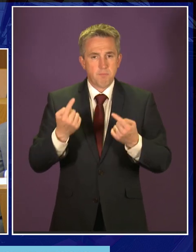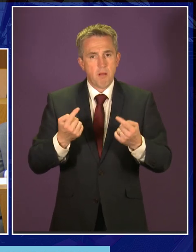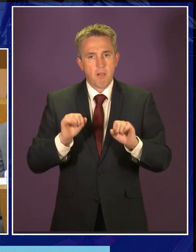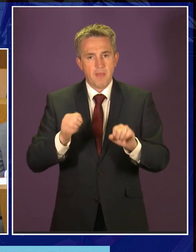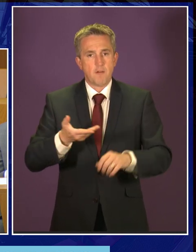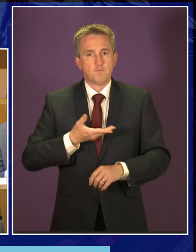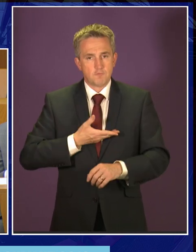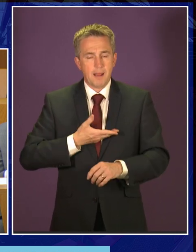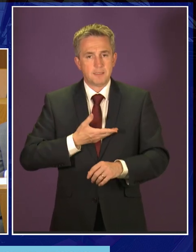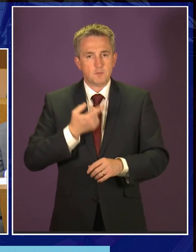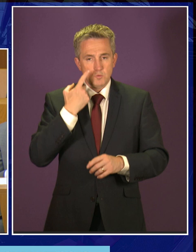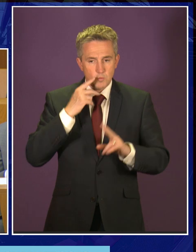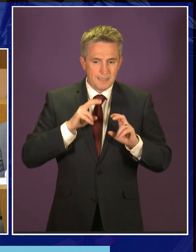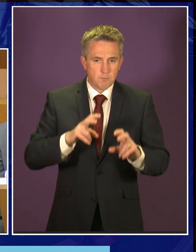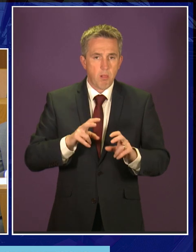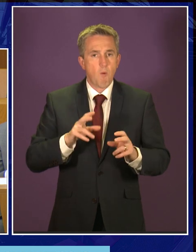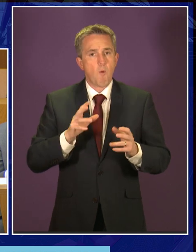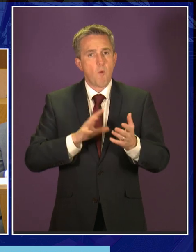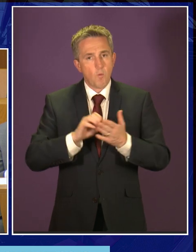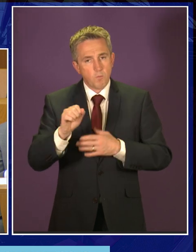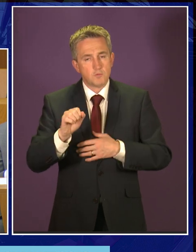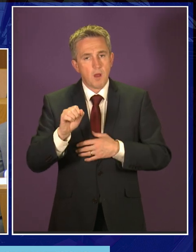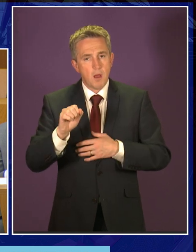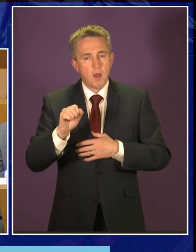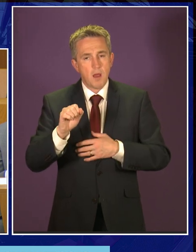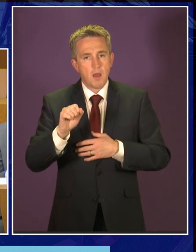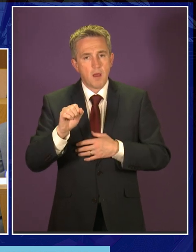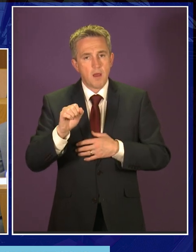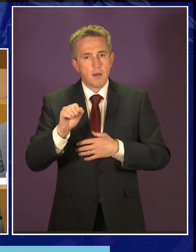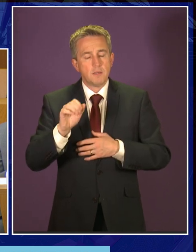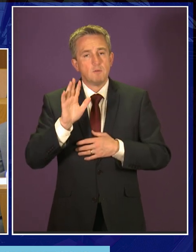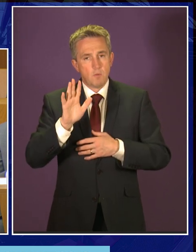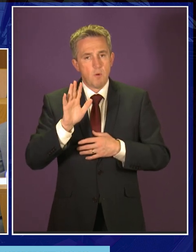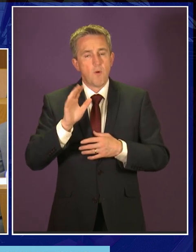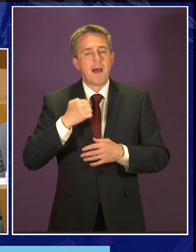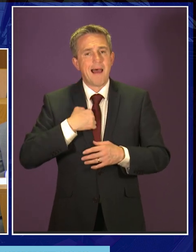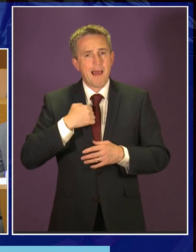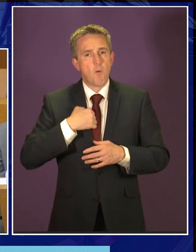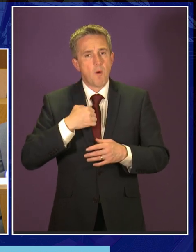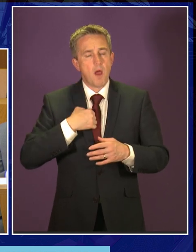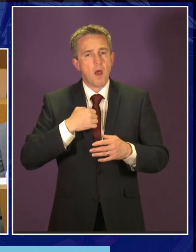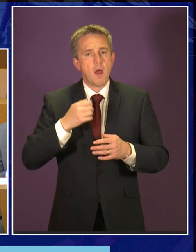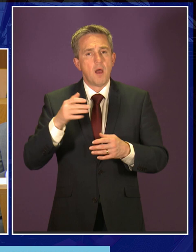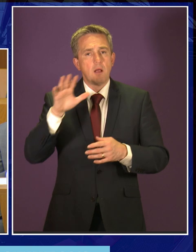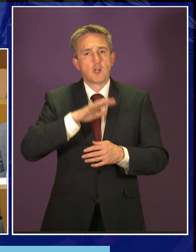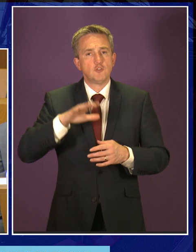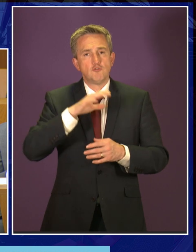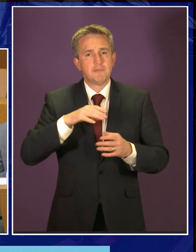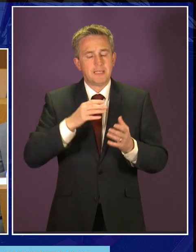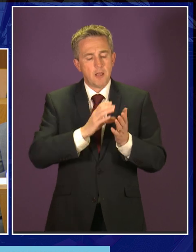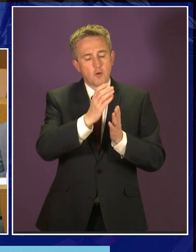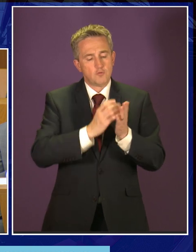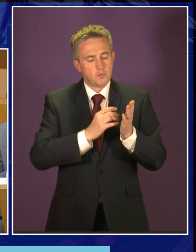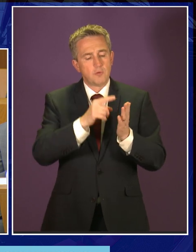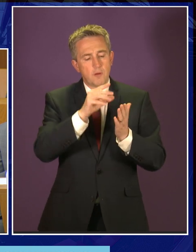and workers. To this end, we plan to make amendments to the Constitution so that freedom